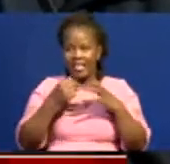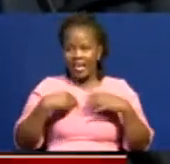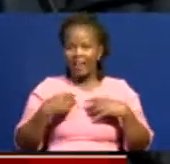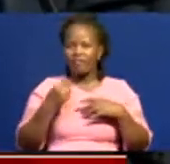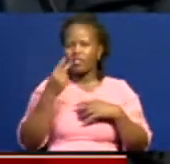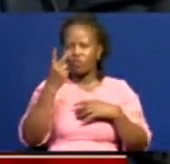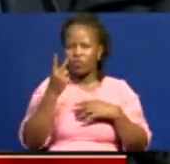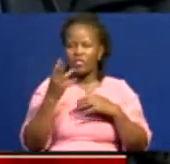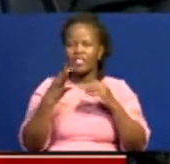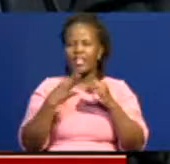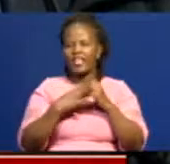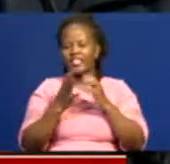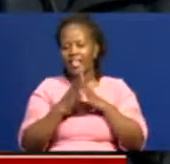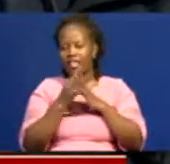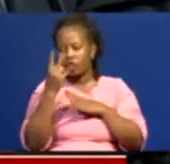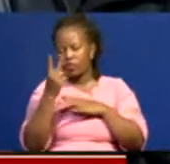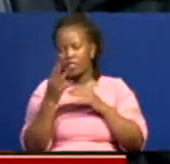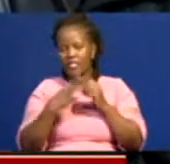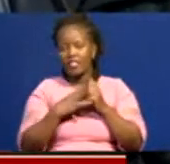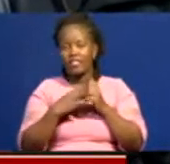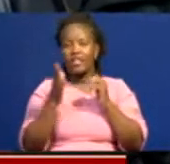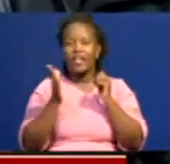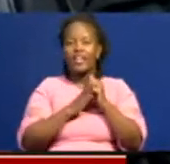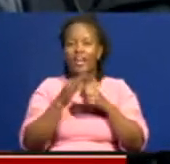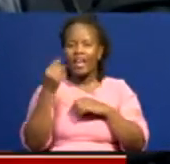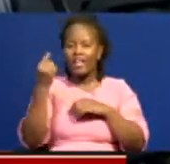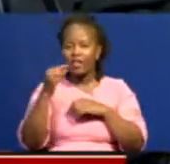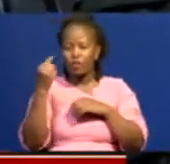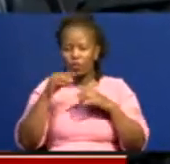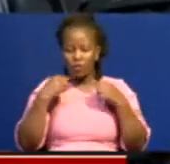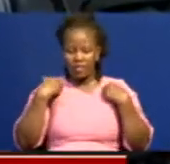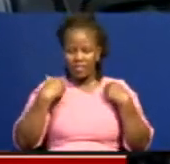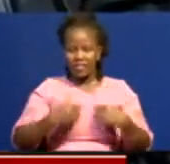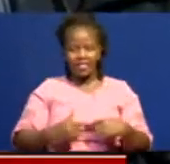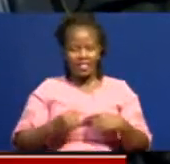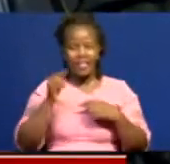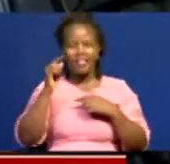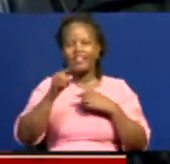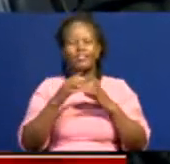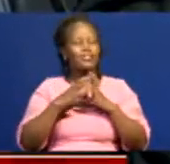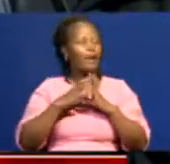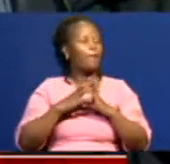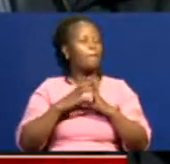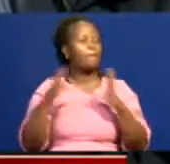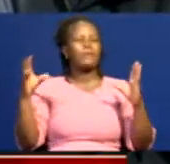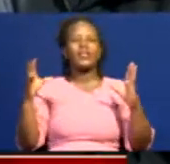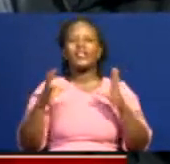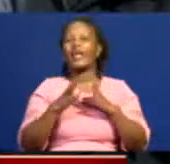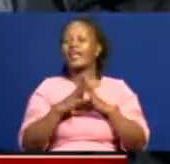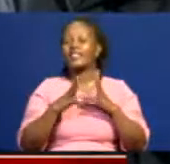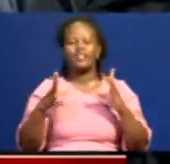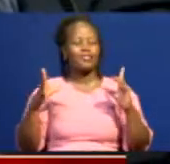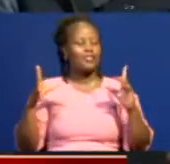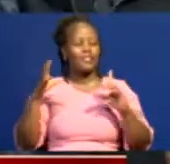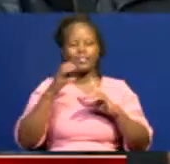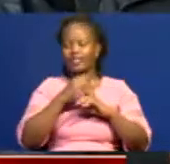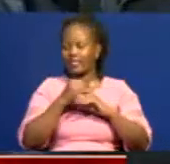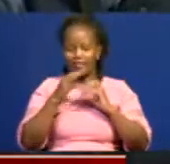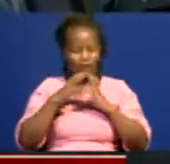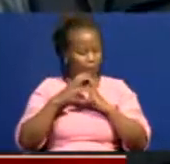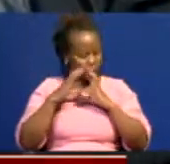23 medals and 9 golds, that is a very, very big win. Very big win. In fact, it's a very major